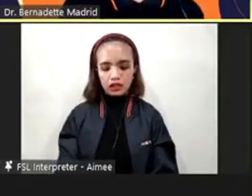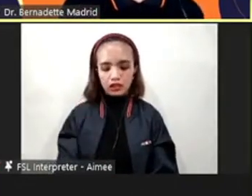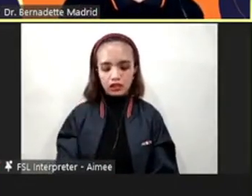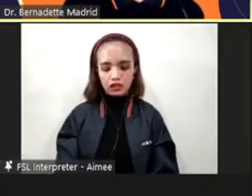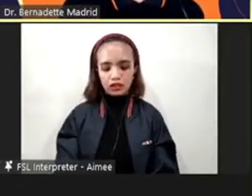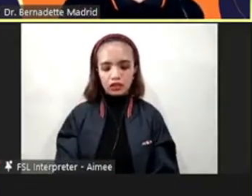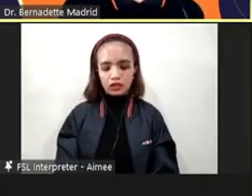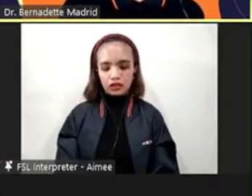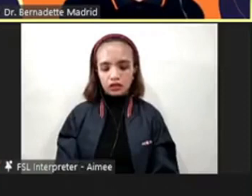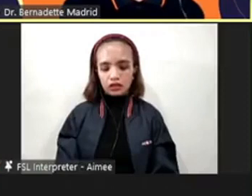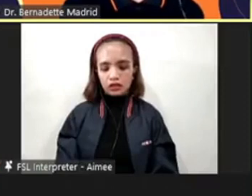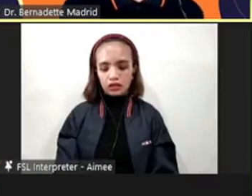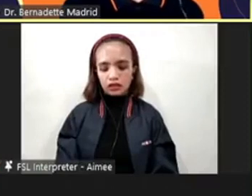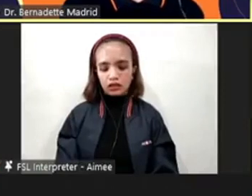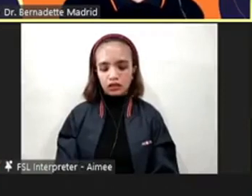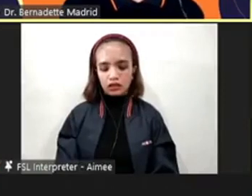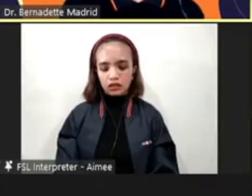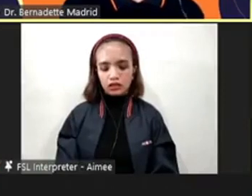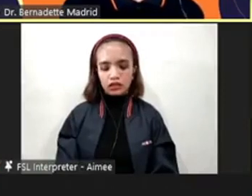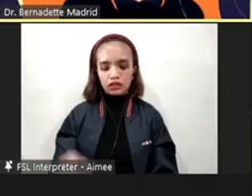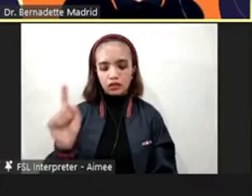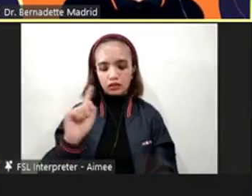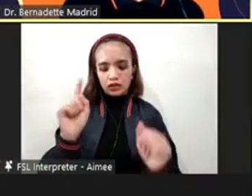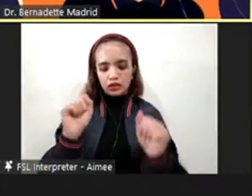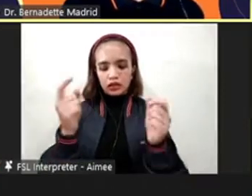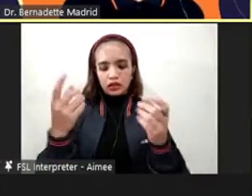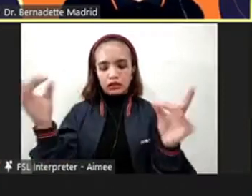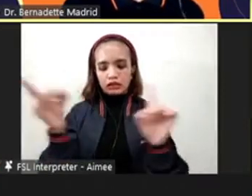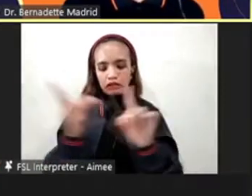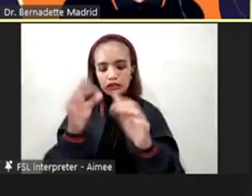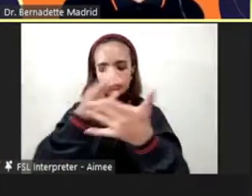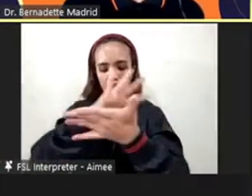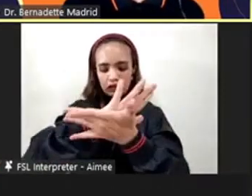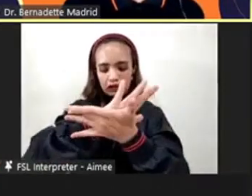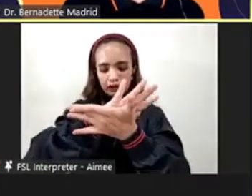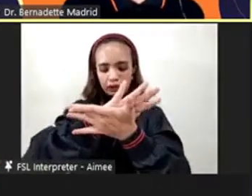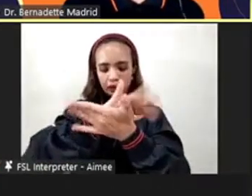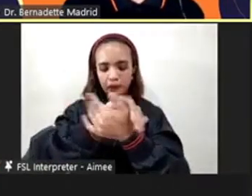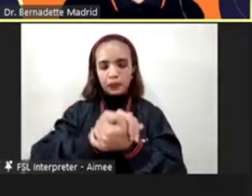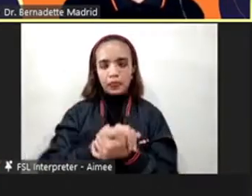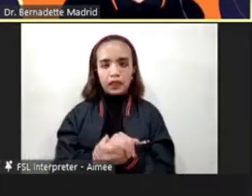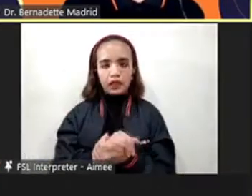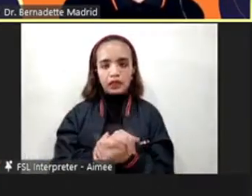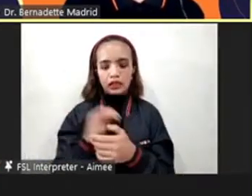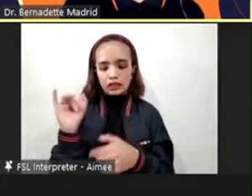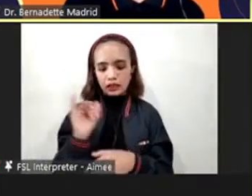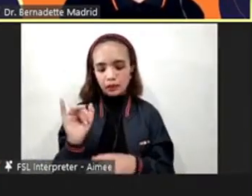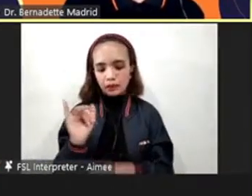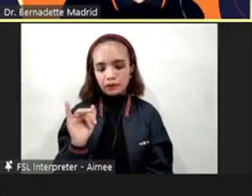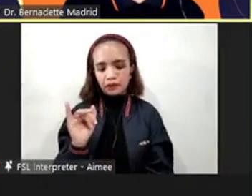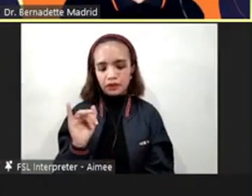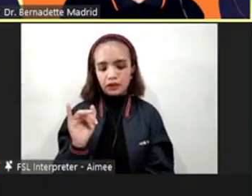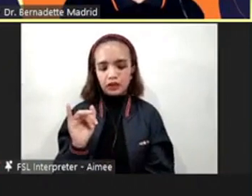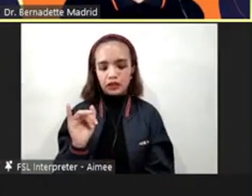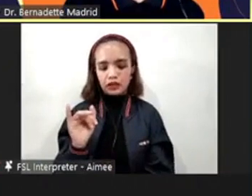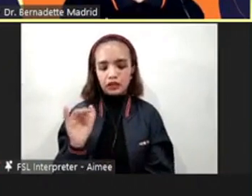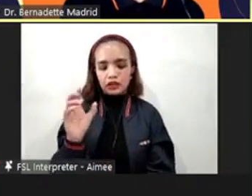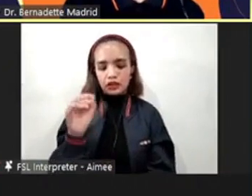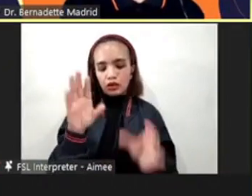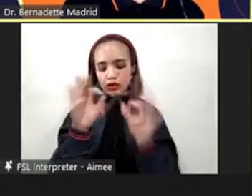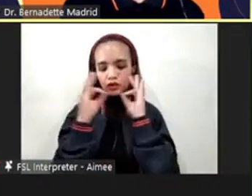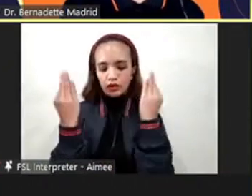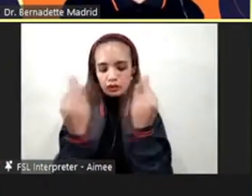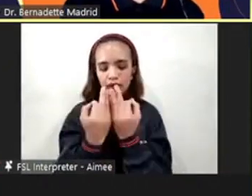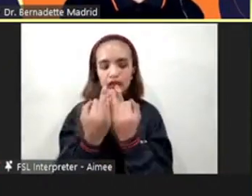this pandemic is getting COVID as yourself or your family member or